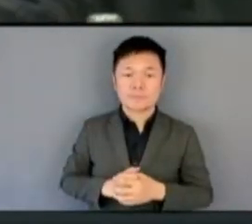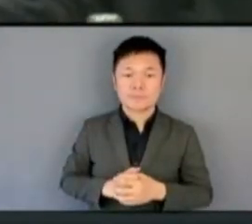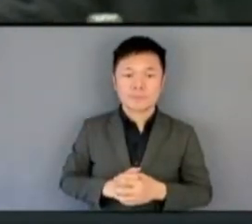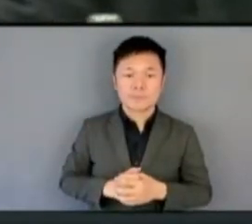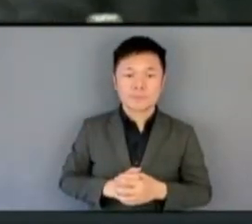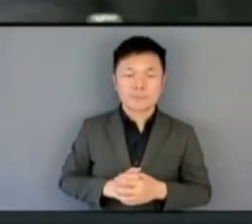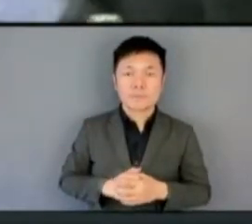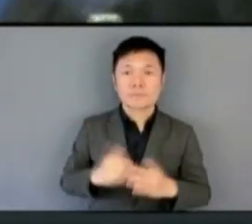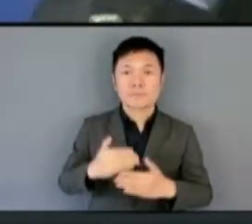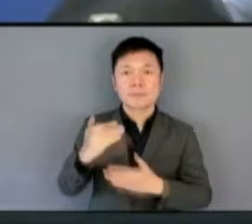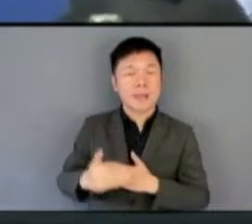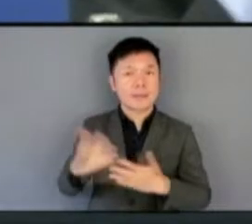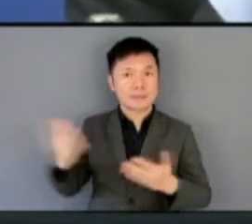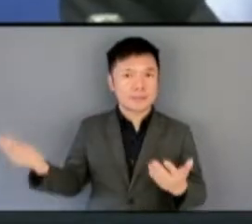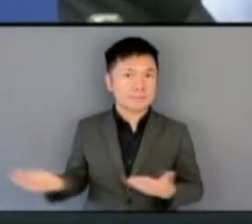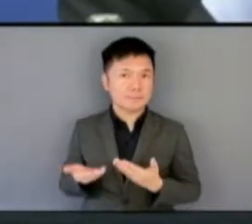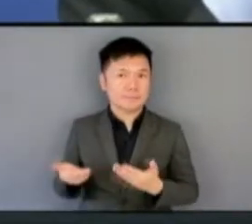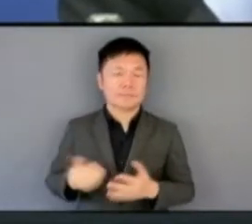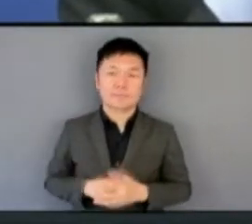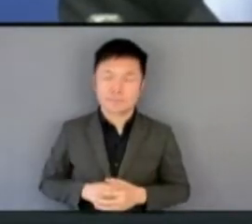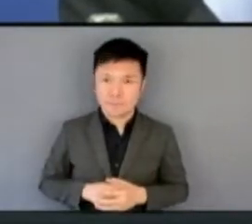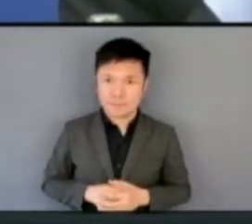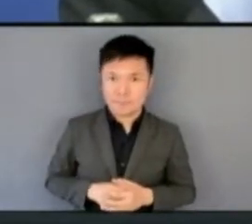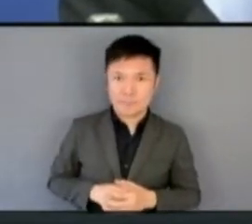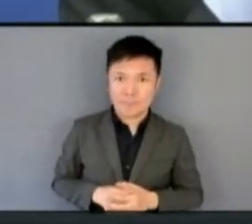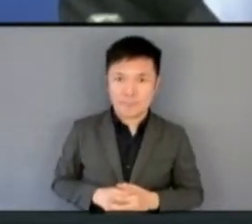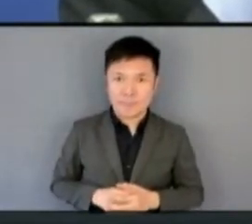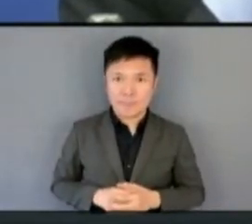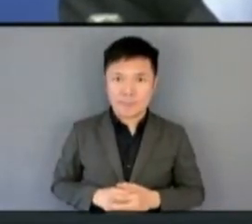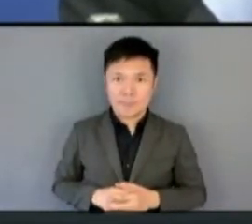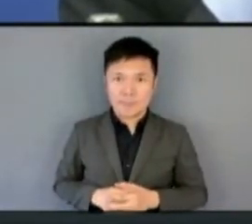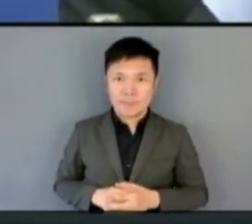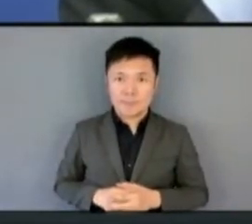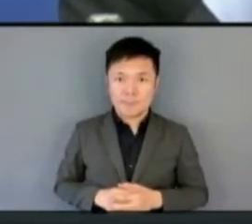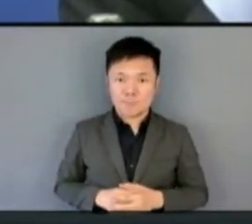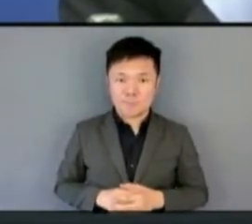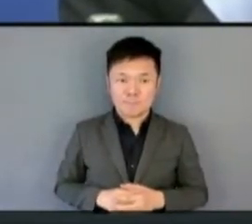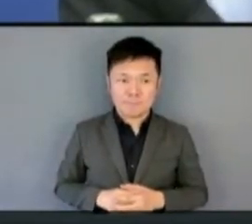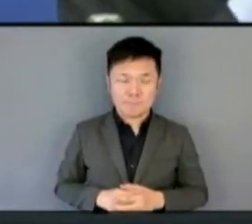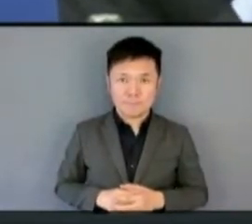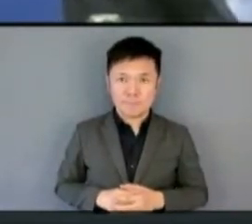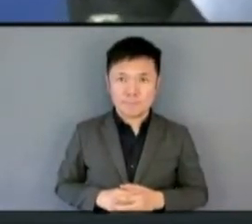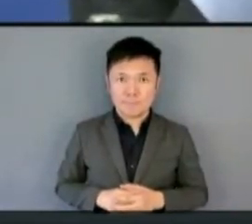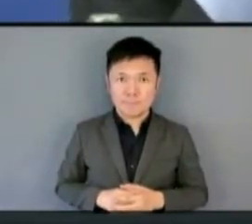The next speaker on my list is the distinguished delegate of area,